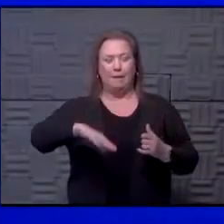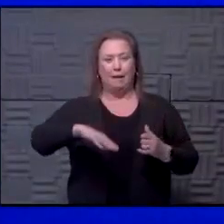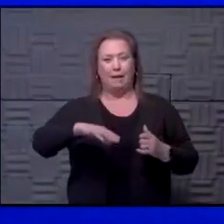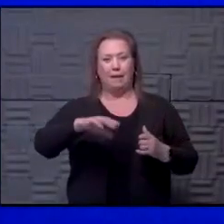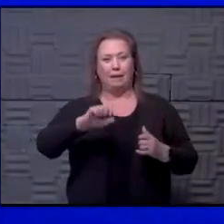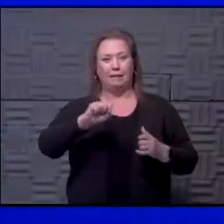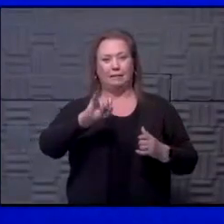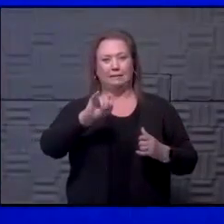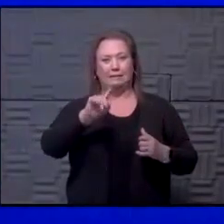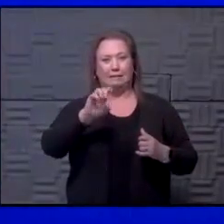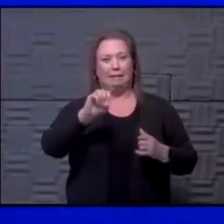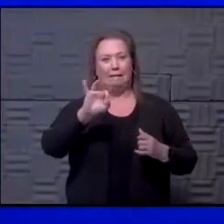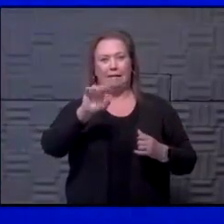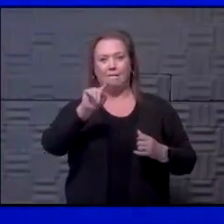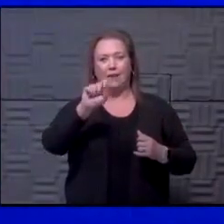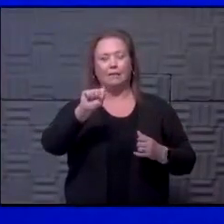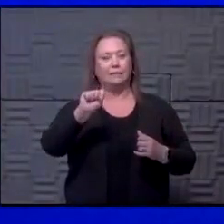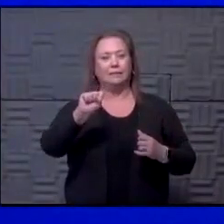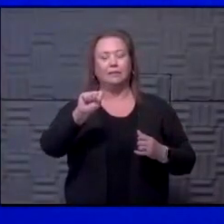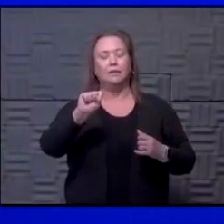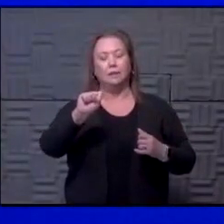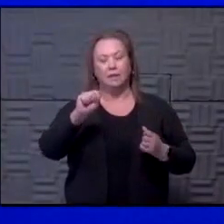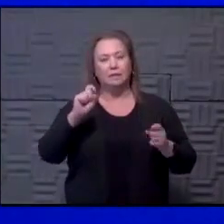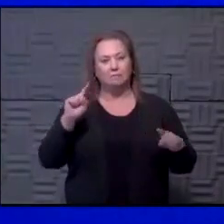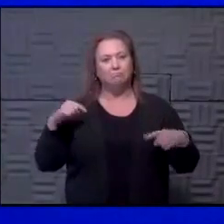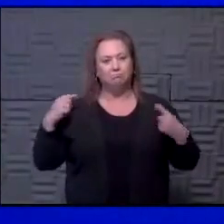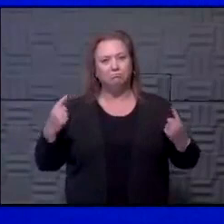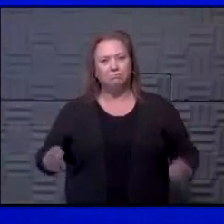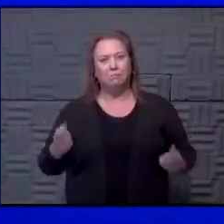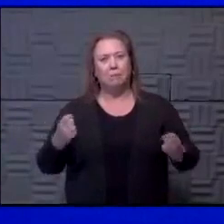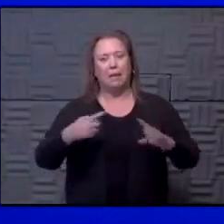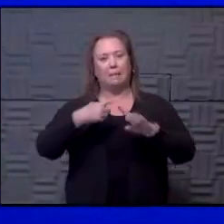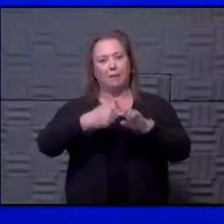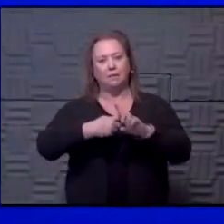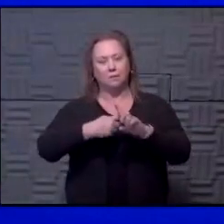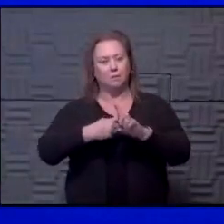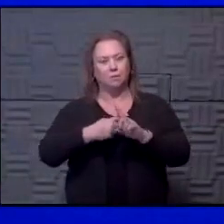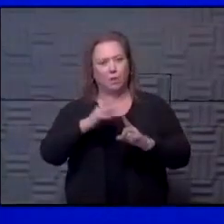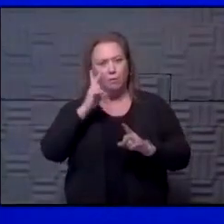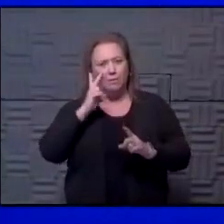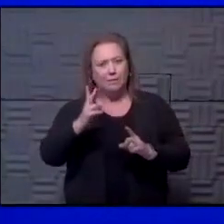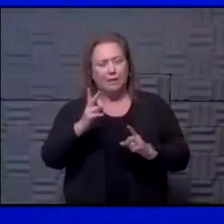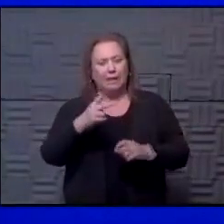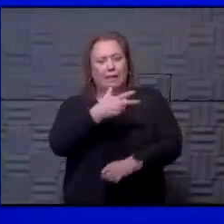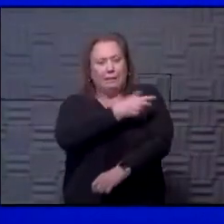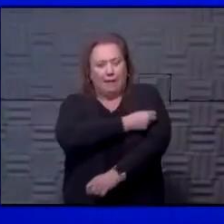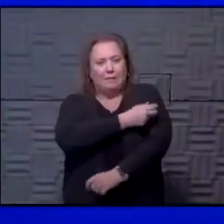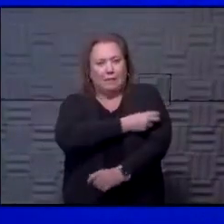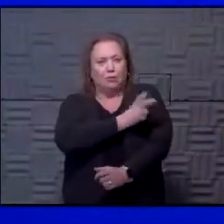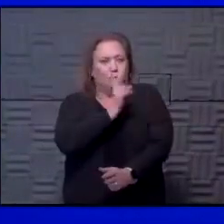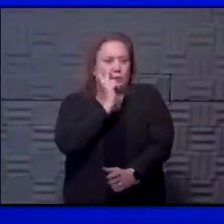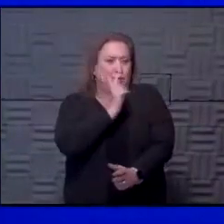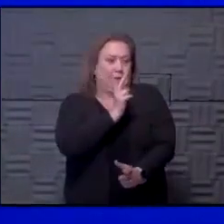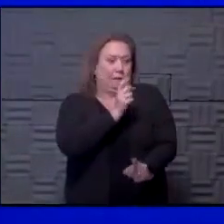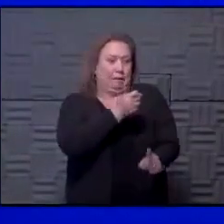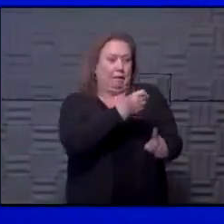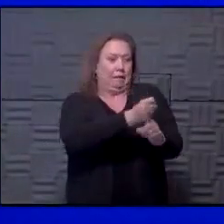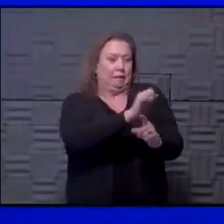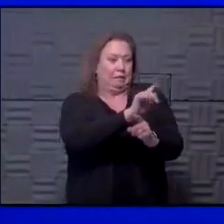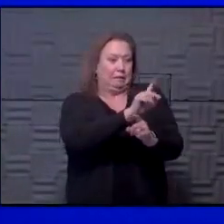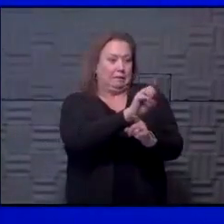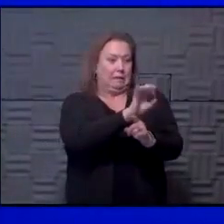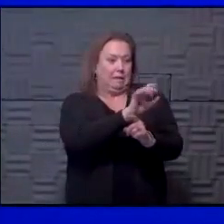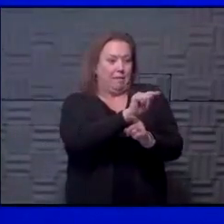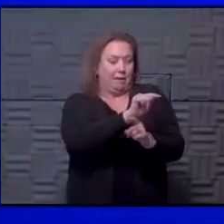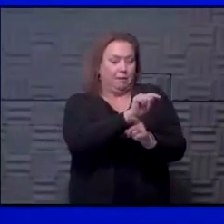we're months into this, which means that by now we would have seen those side effects because that's how vaccinations are. You're either going to get the side effect or